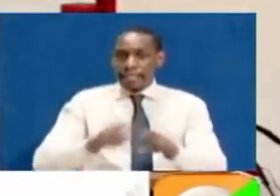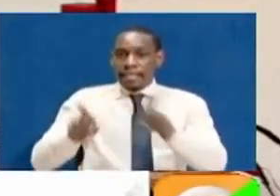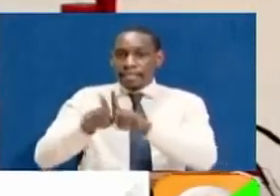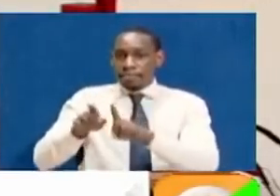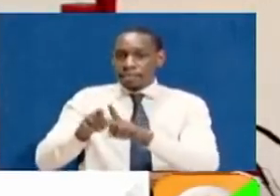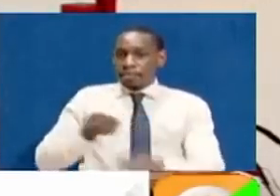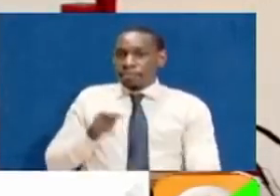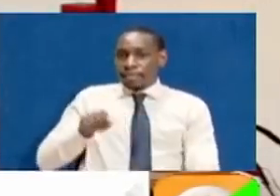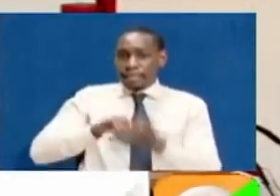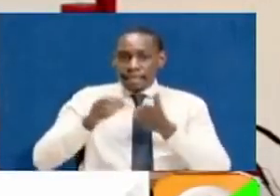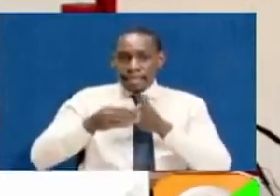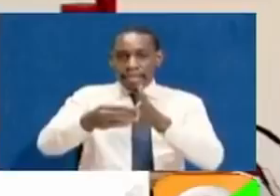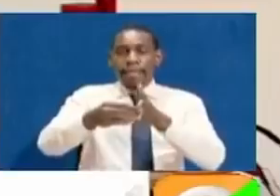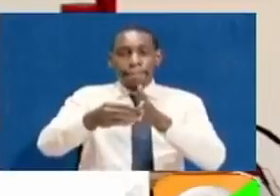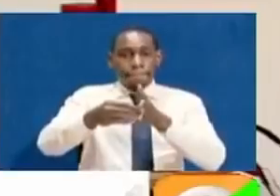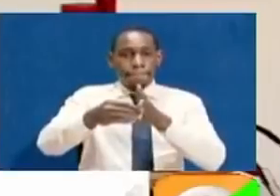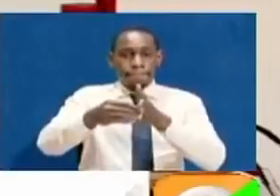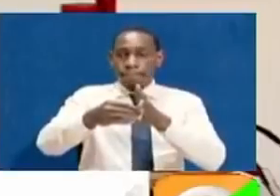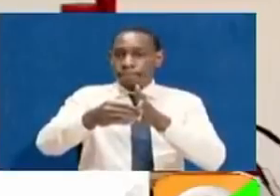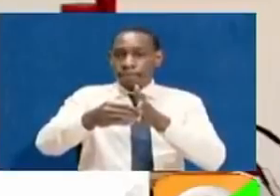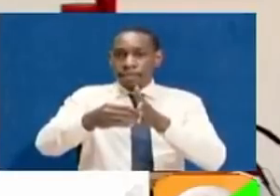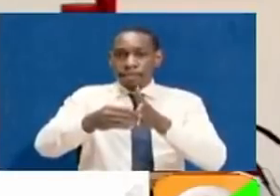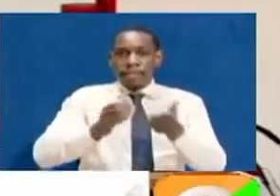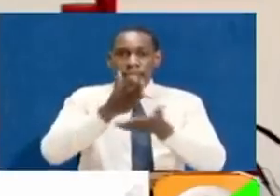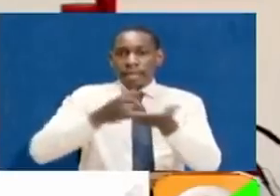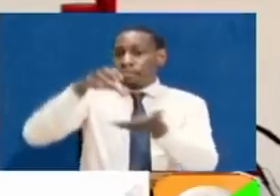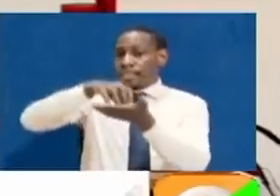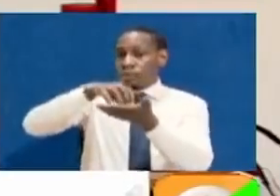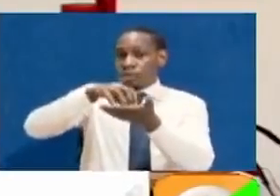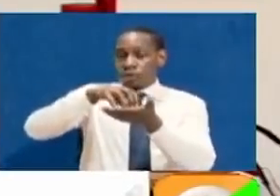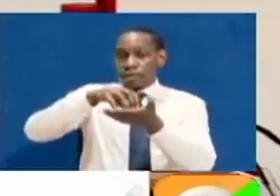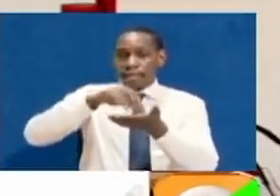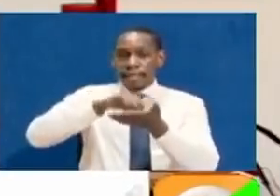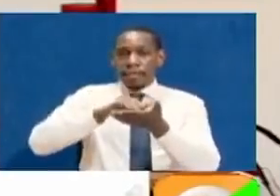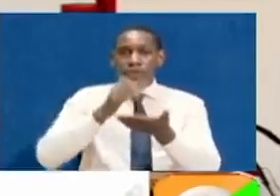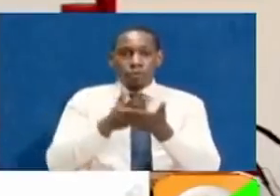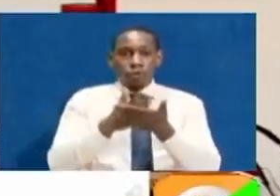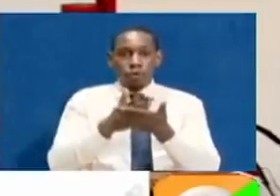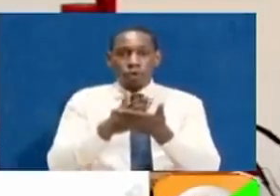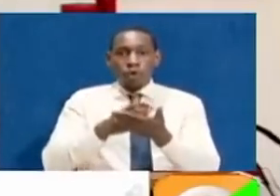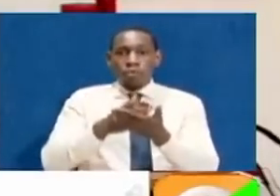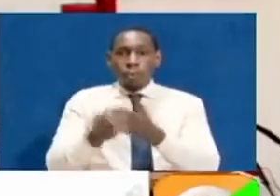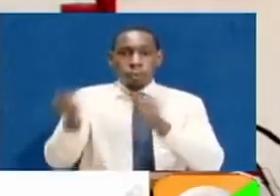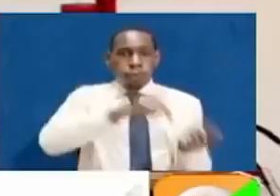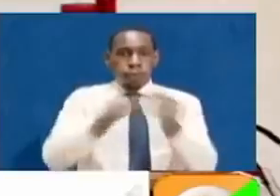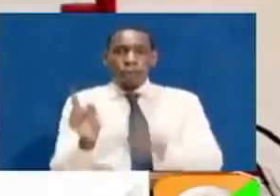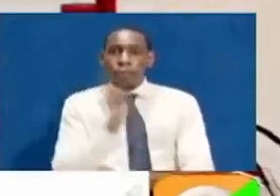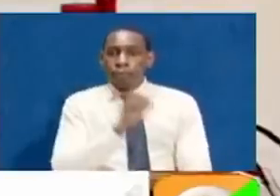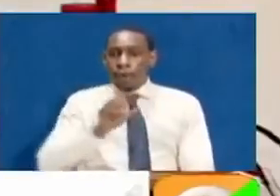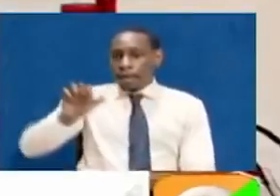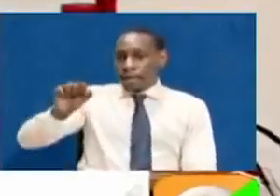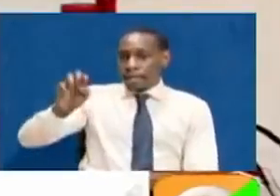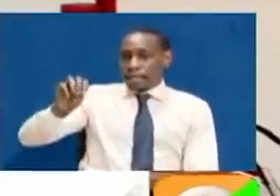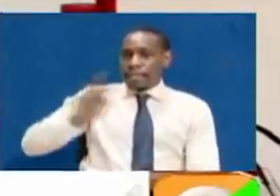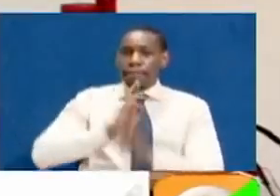she has been at the helm, having been at the helm rather. Now, some of the instances having actually gotten quite chaotic. Sam Gituku